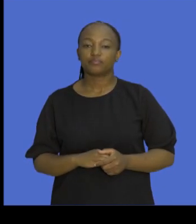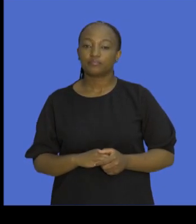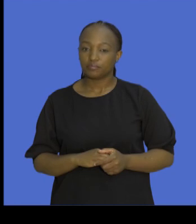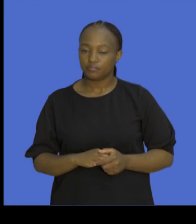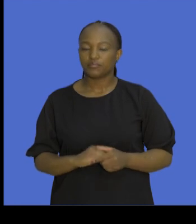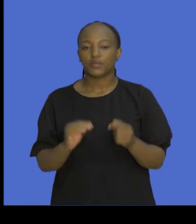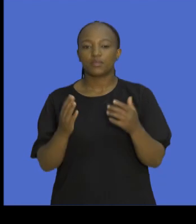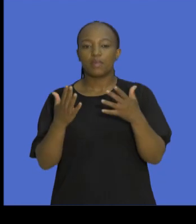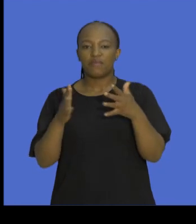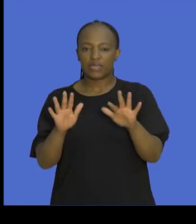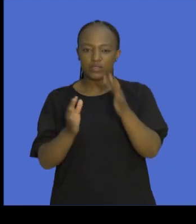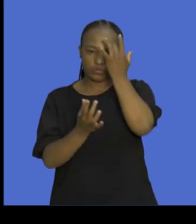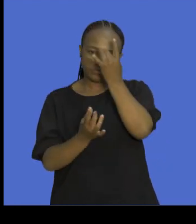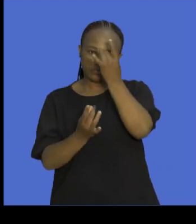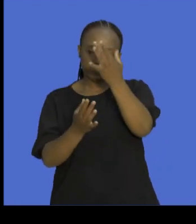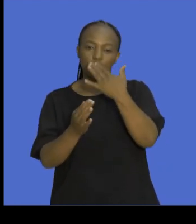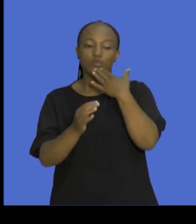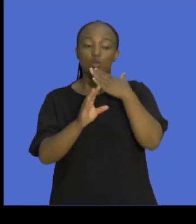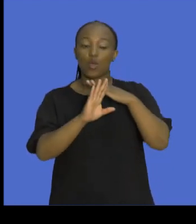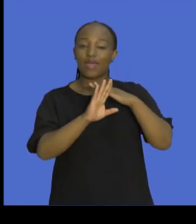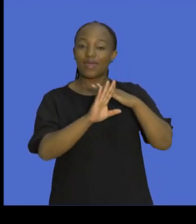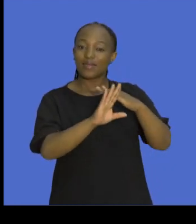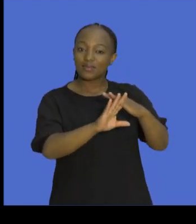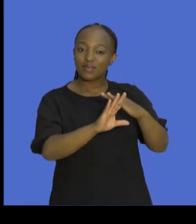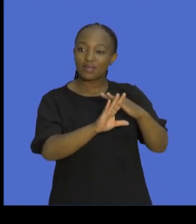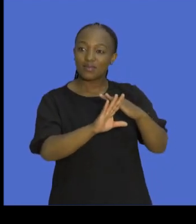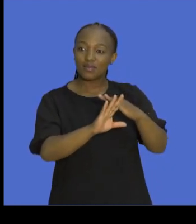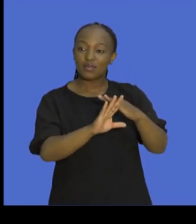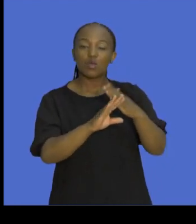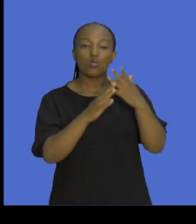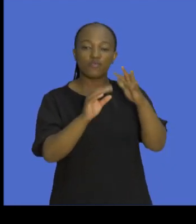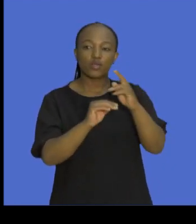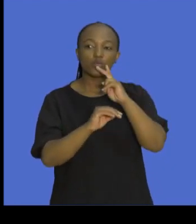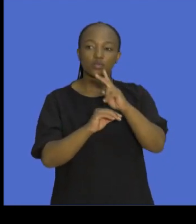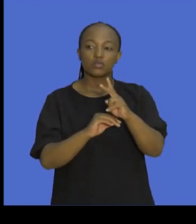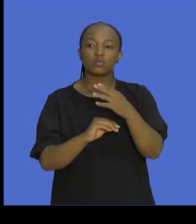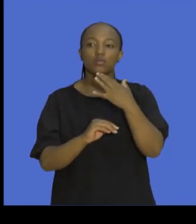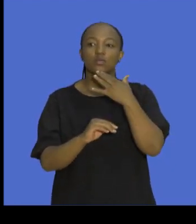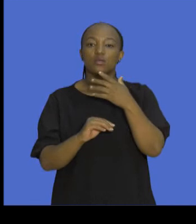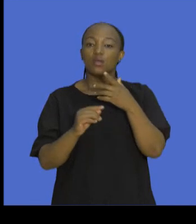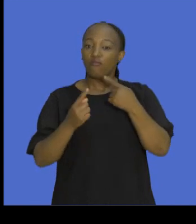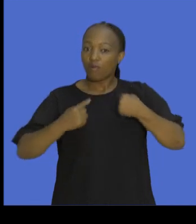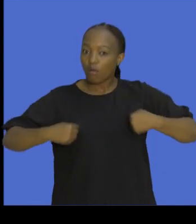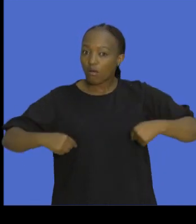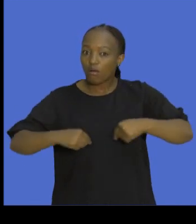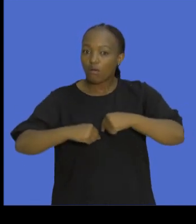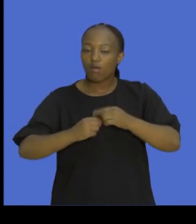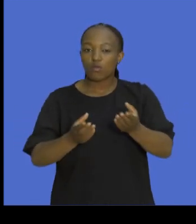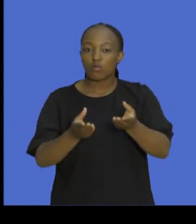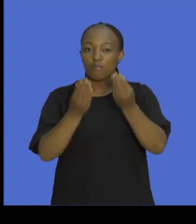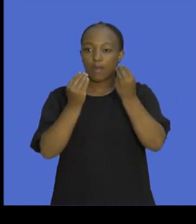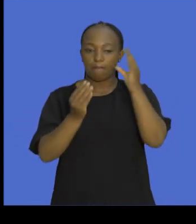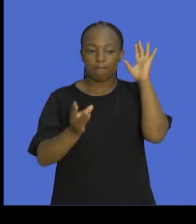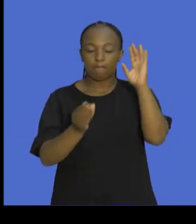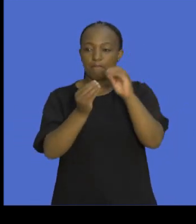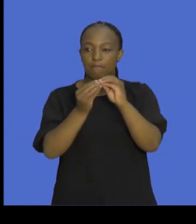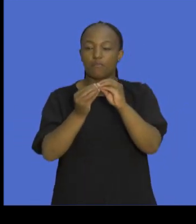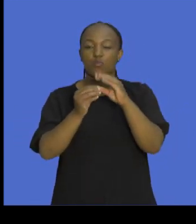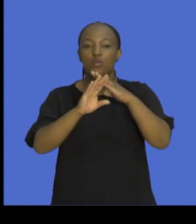Now, having said that, so for resistors in parallel, this is what we also notice, that for us to get